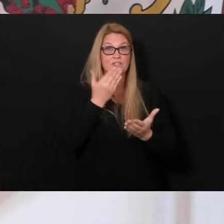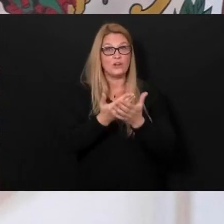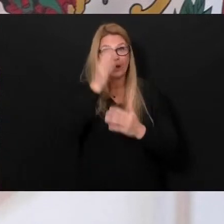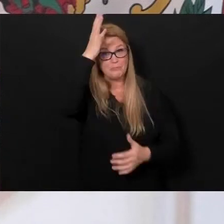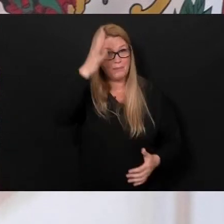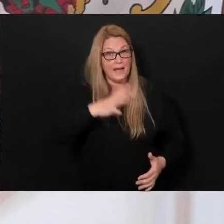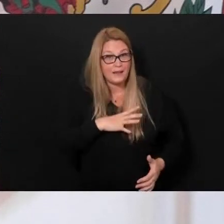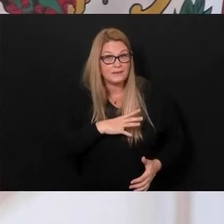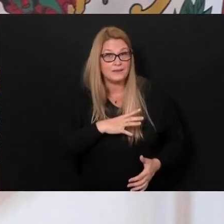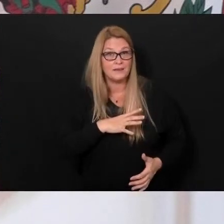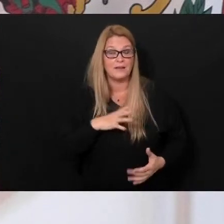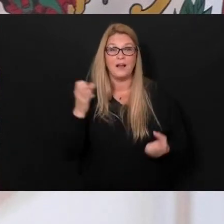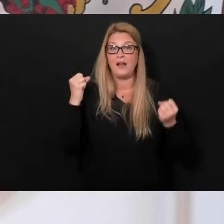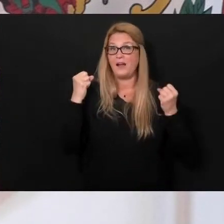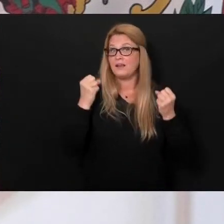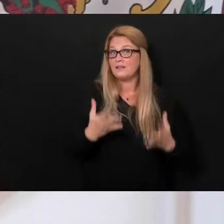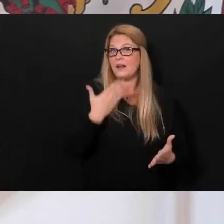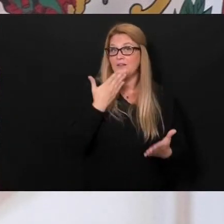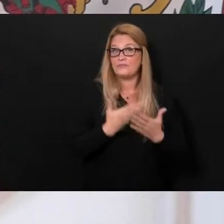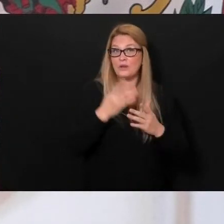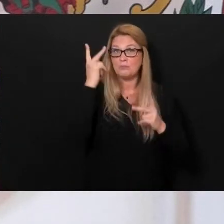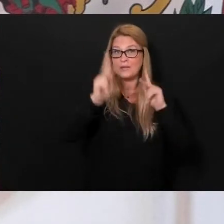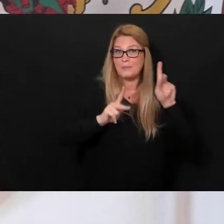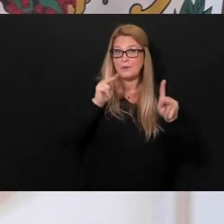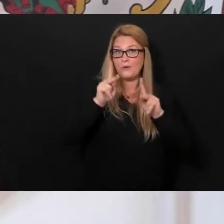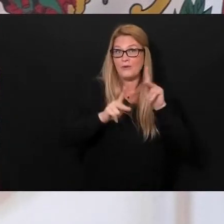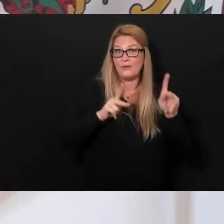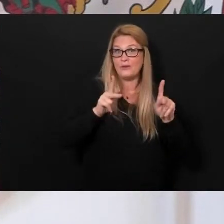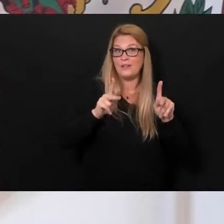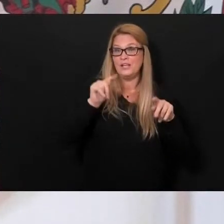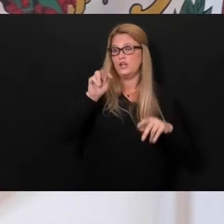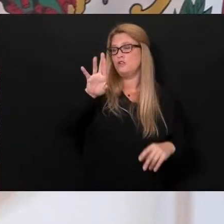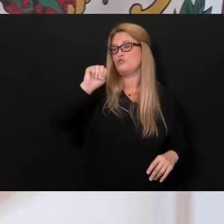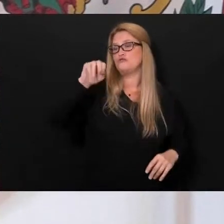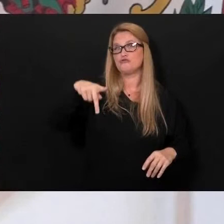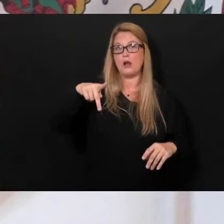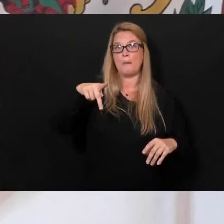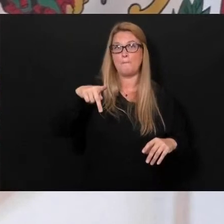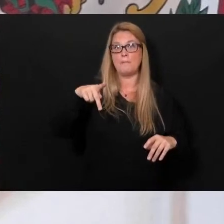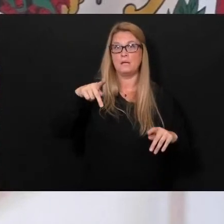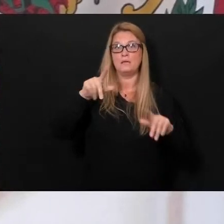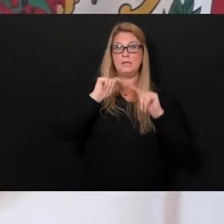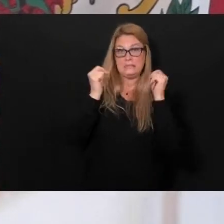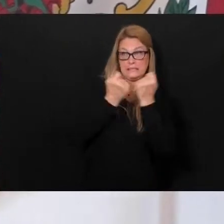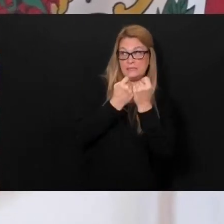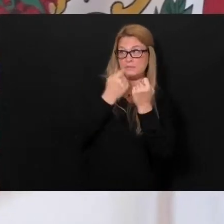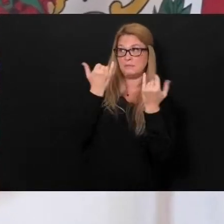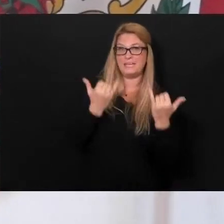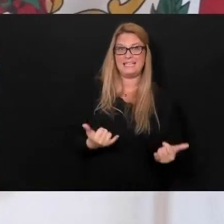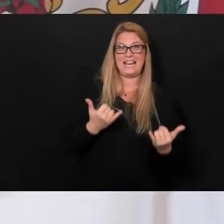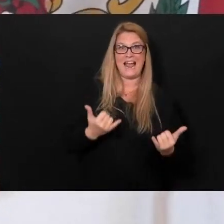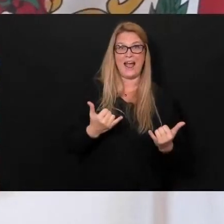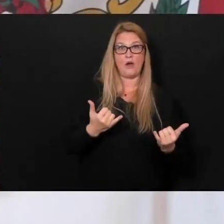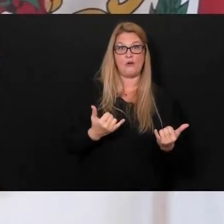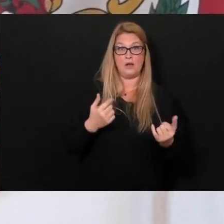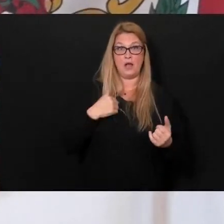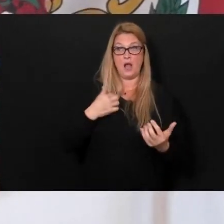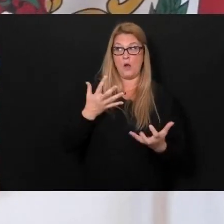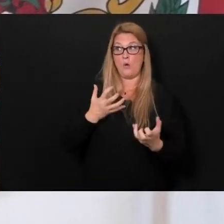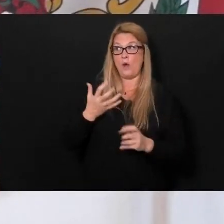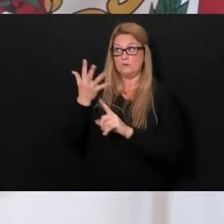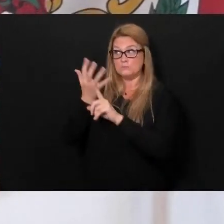There's been a lot of good people in the Trump administration that worked really hard. But in this situation, the squeaky wheel gets the